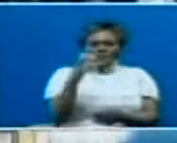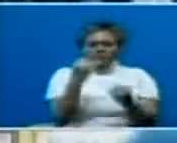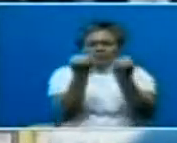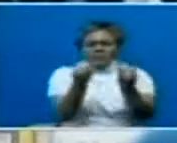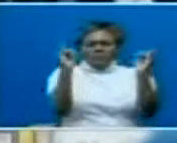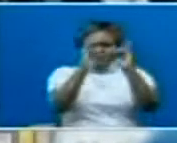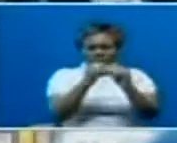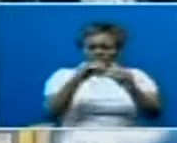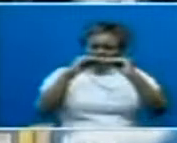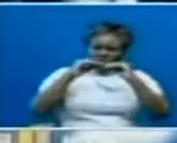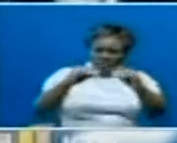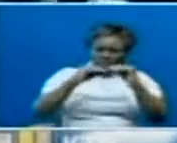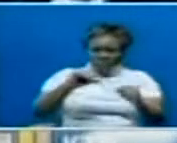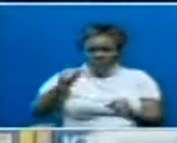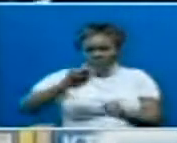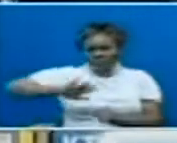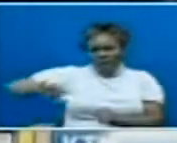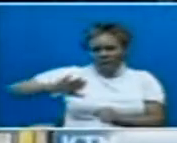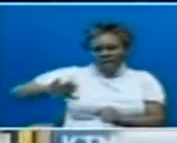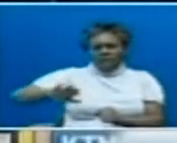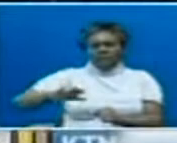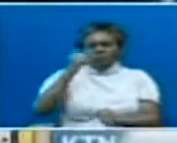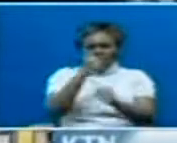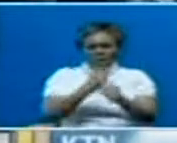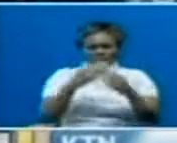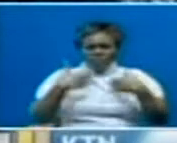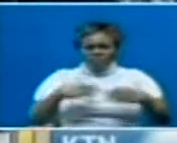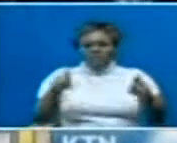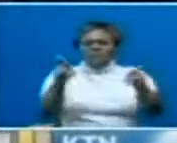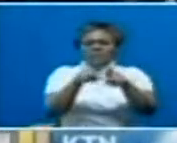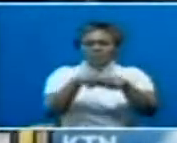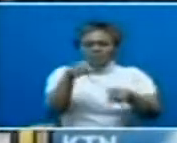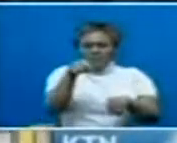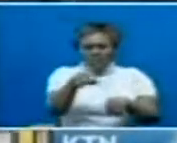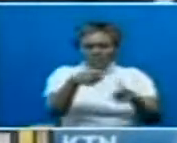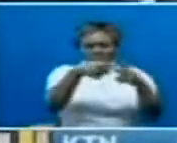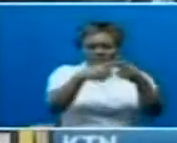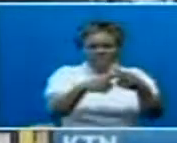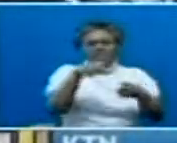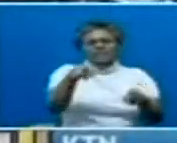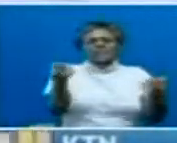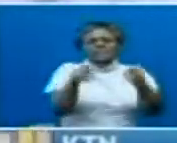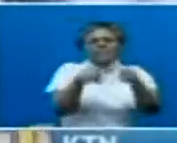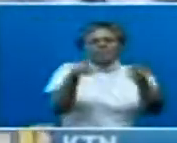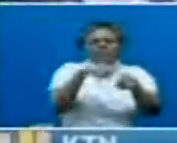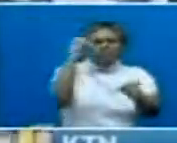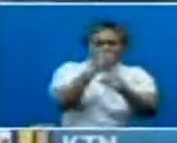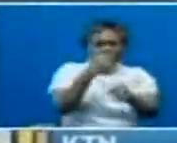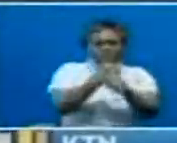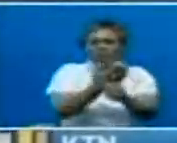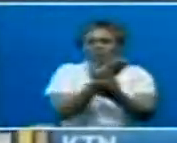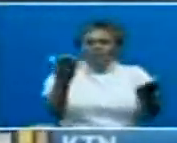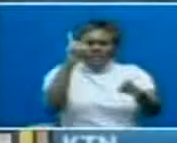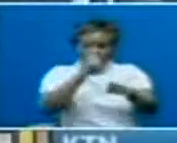institution by training the remaining staff. McKinsey, informally called Mr. Fix-It Firm, is synonymous with job cuts whenever